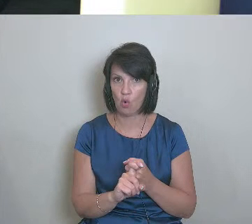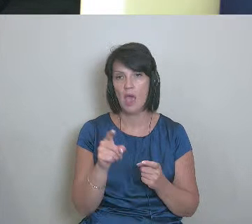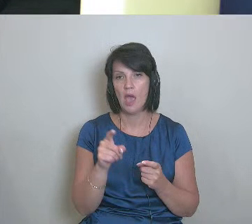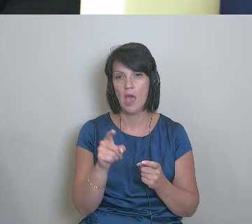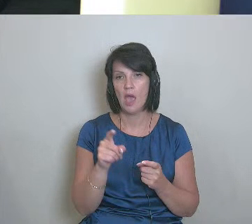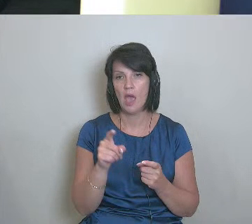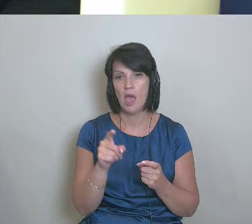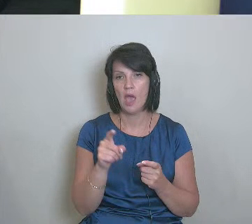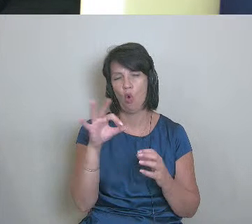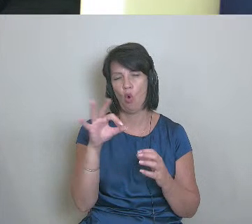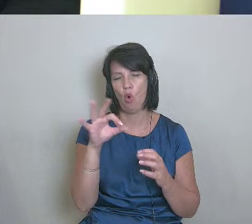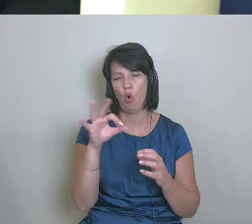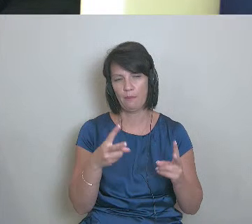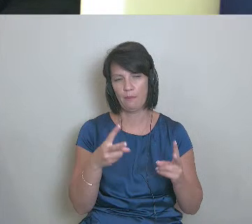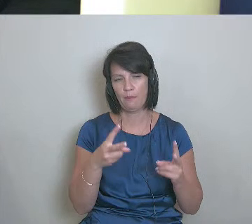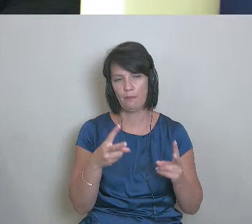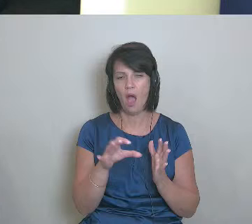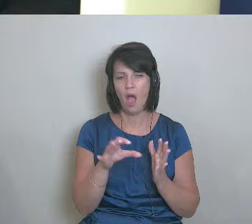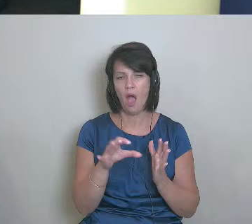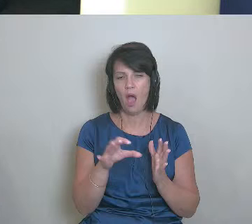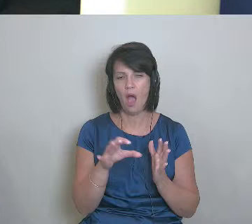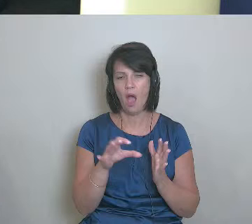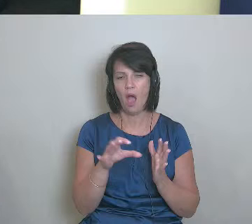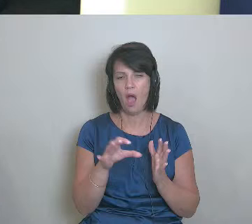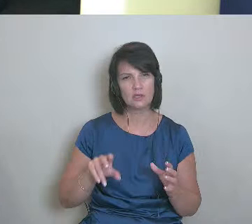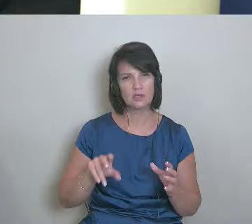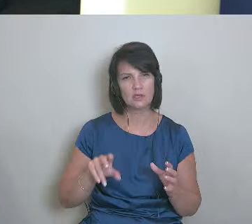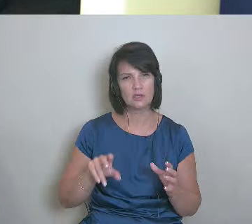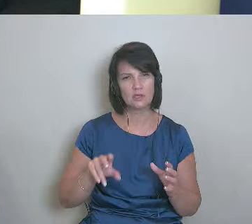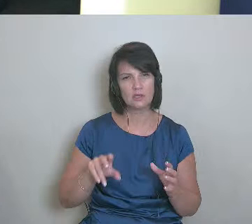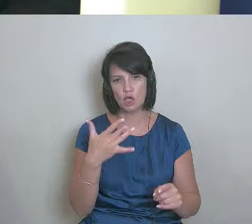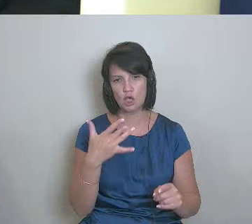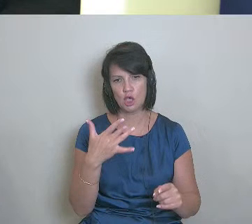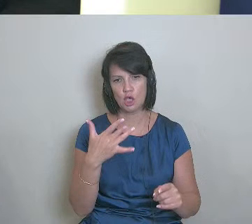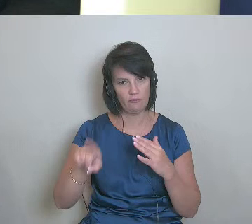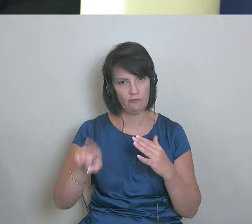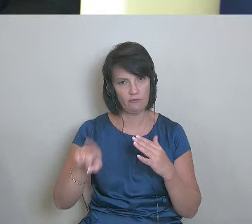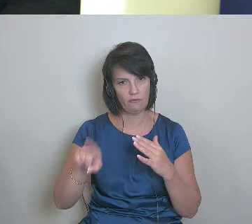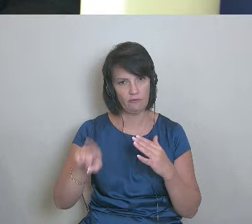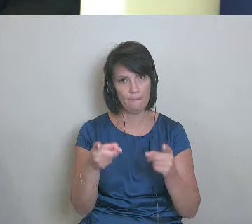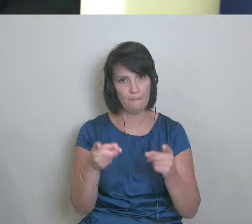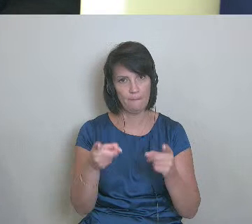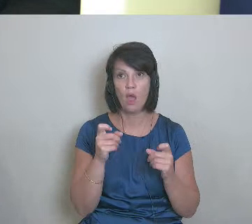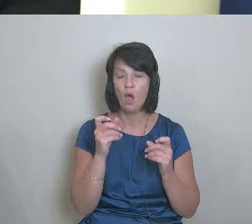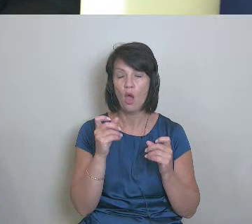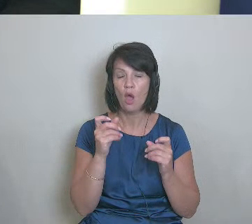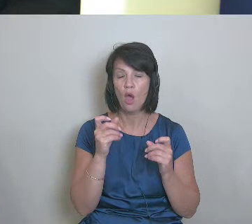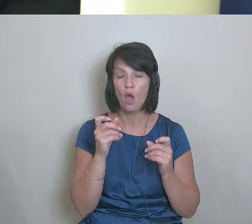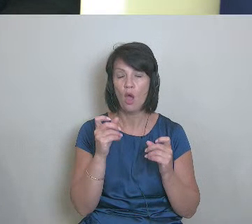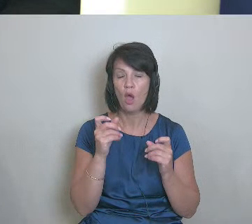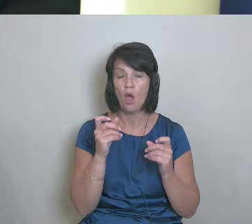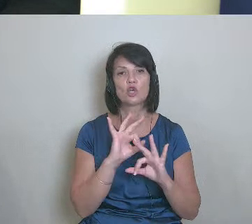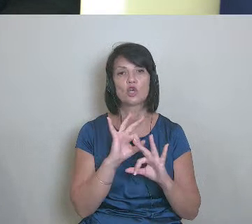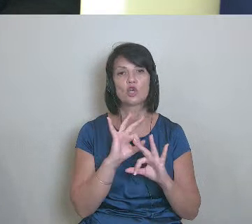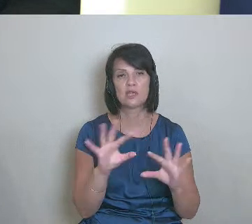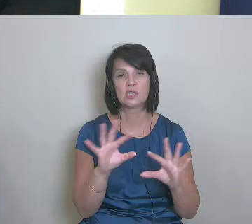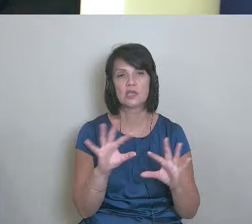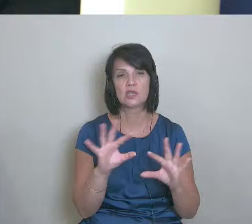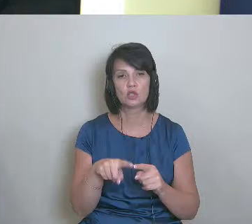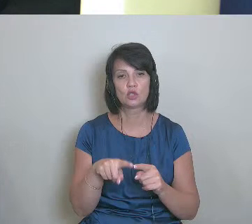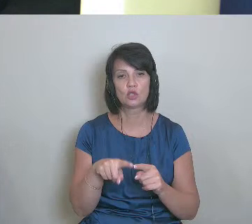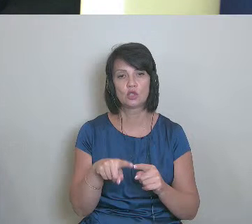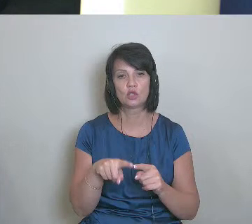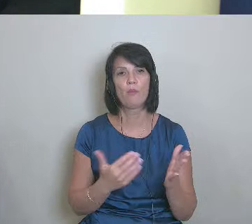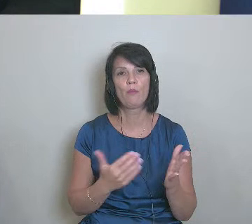violating this rule. Or it could be administratively liable. But are there going to be any interpretation